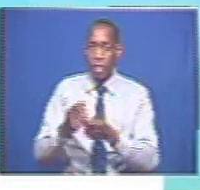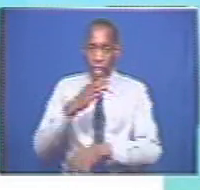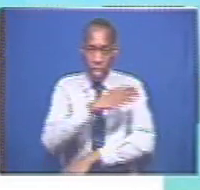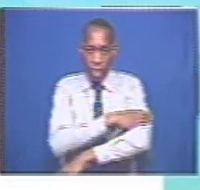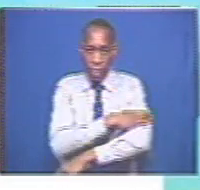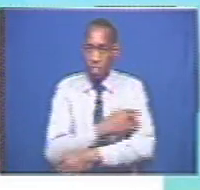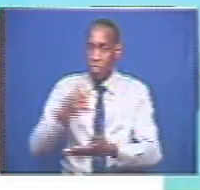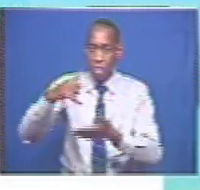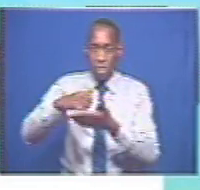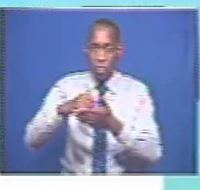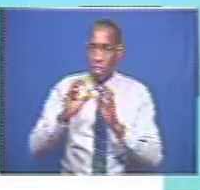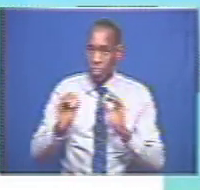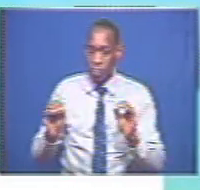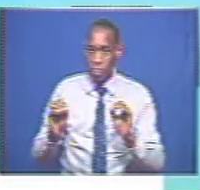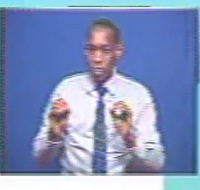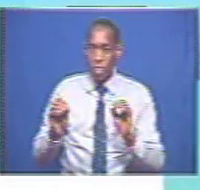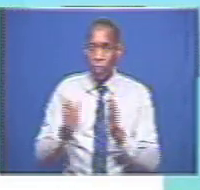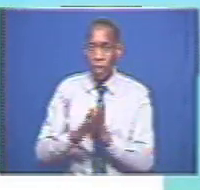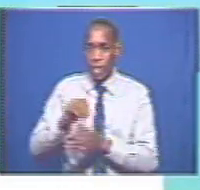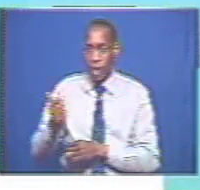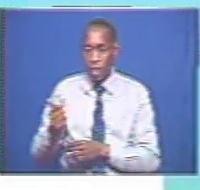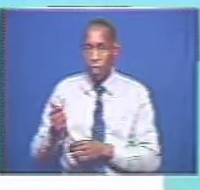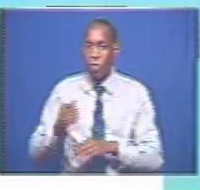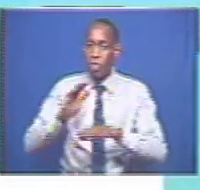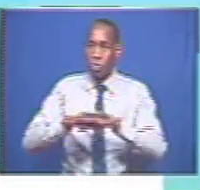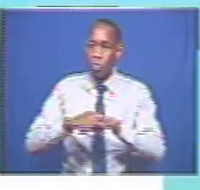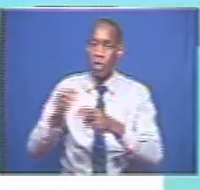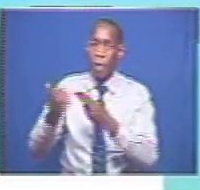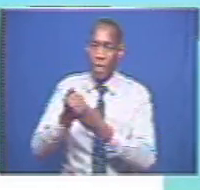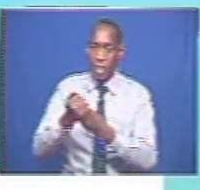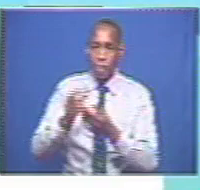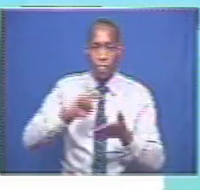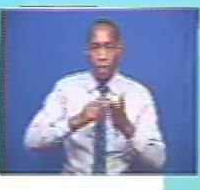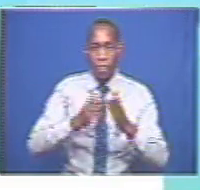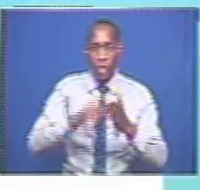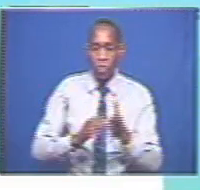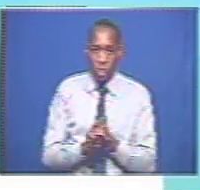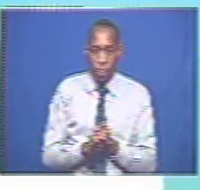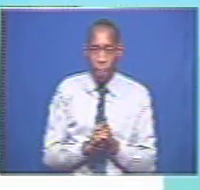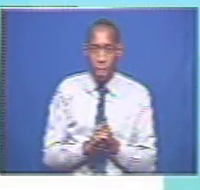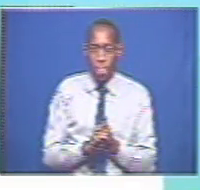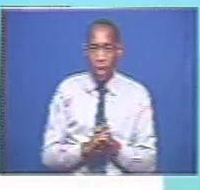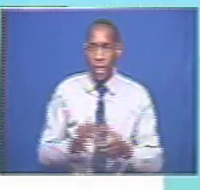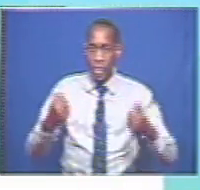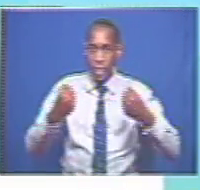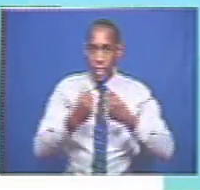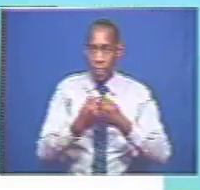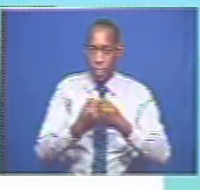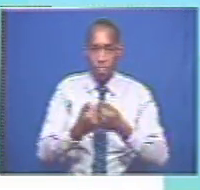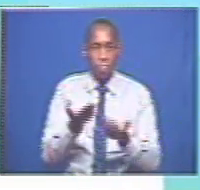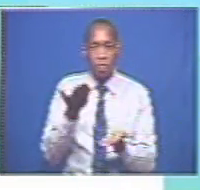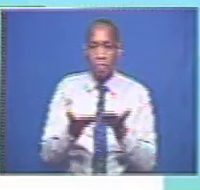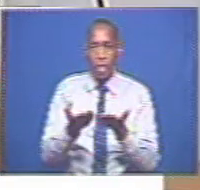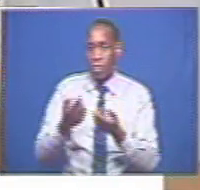is not in that midfield. Him and Majid have been a very good partnership. So, legend has it, a derby goes either way. All